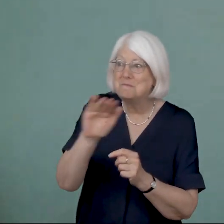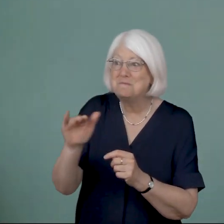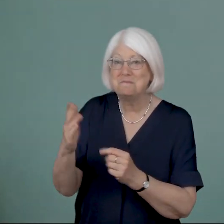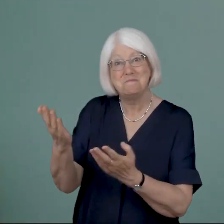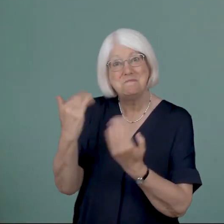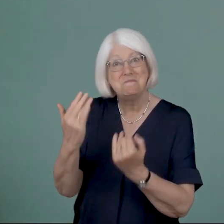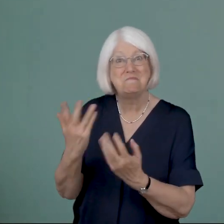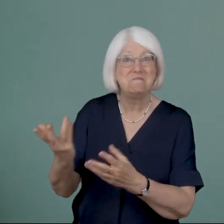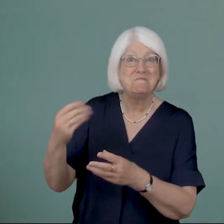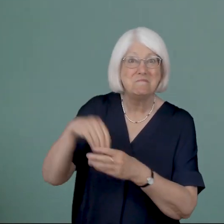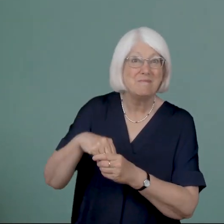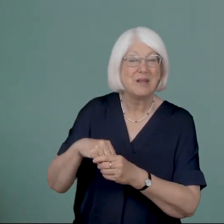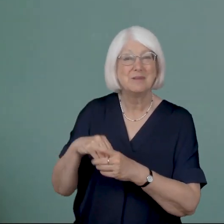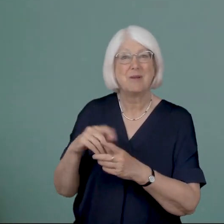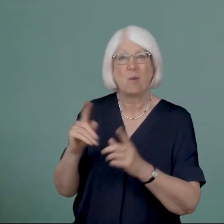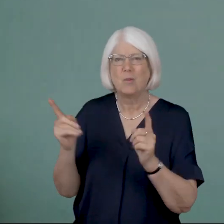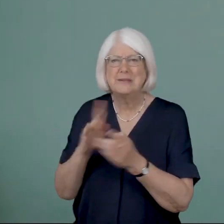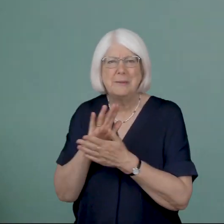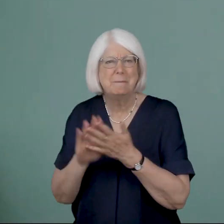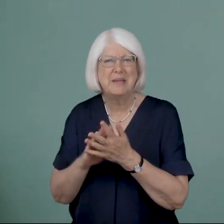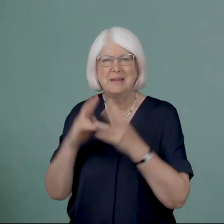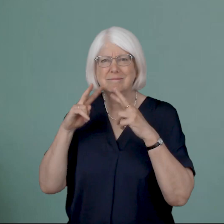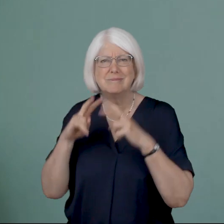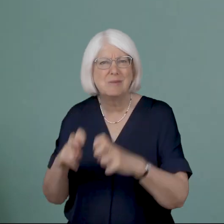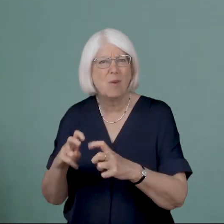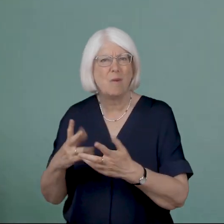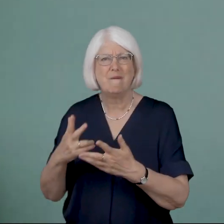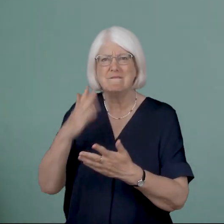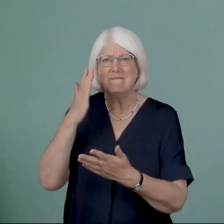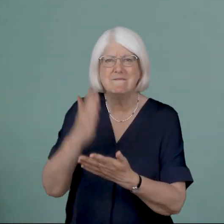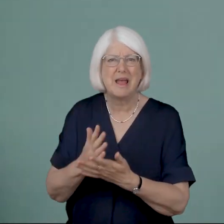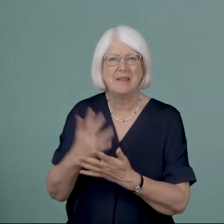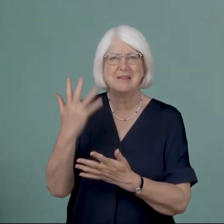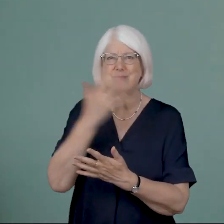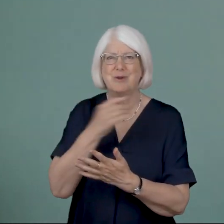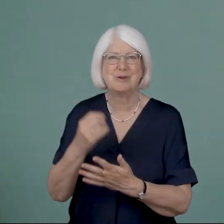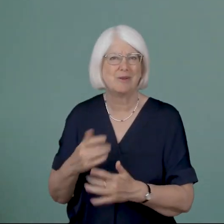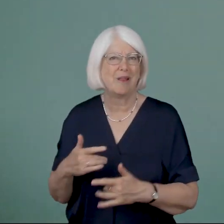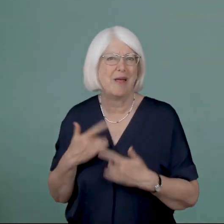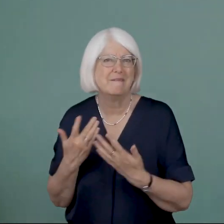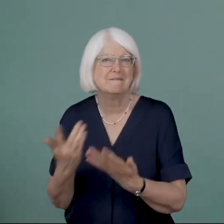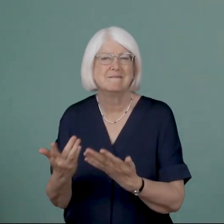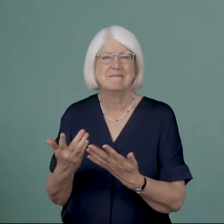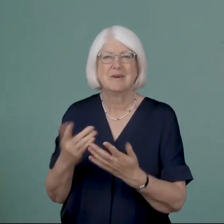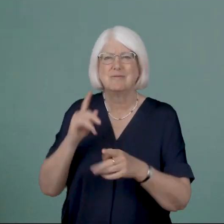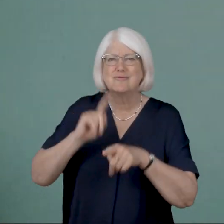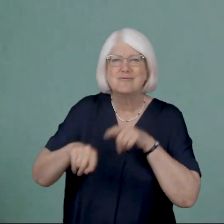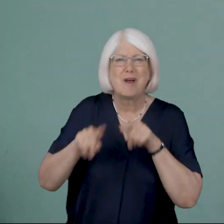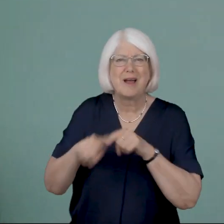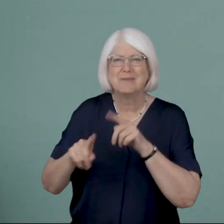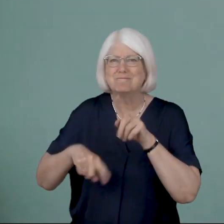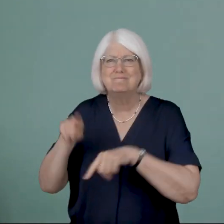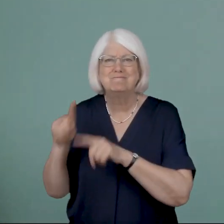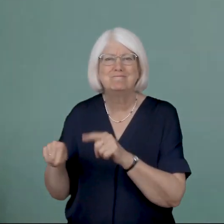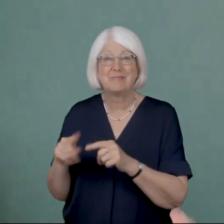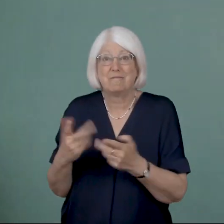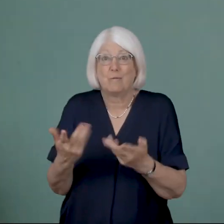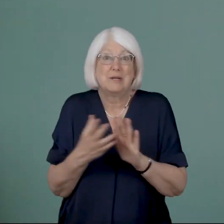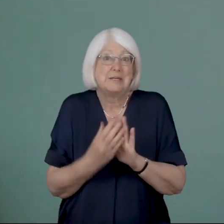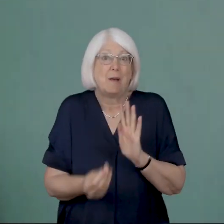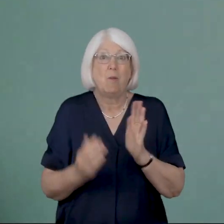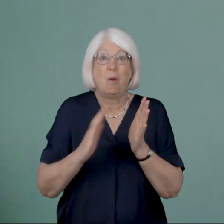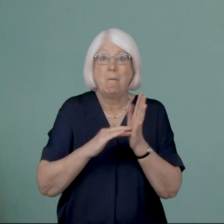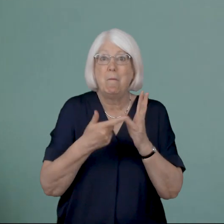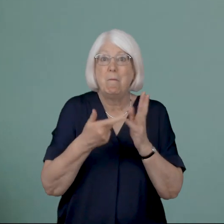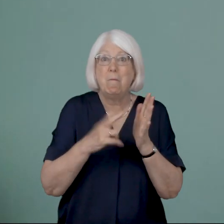to participate in what does it mean to explore faith or spirituality, where we've tried many different things from doing